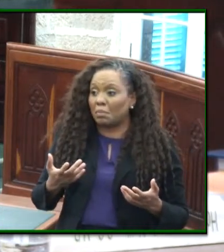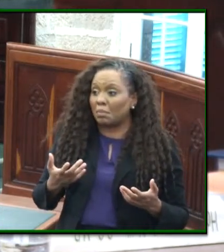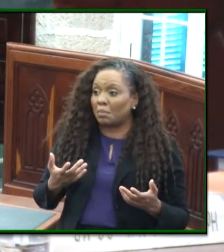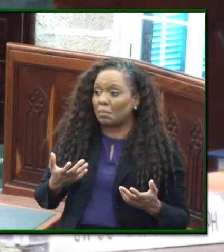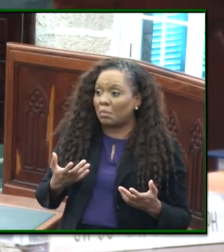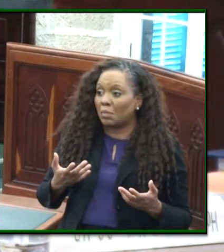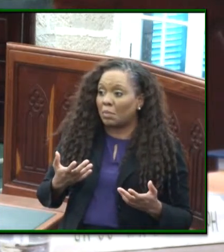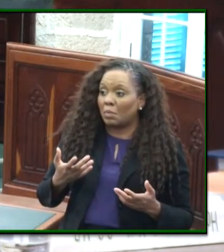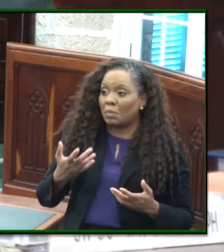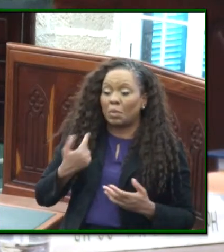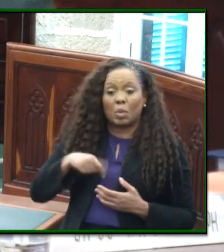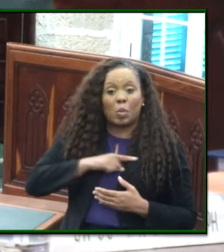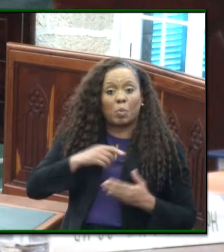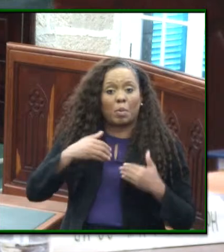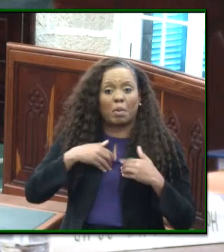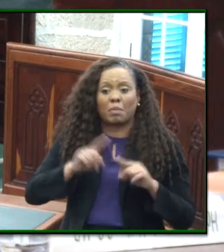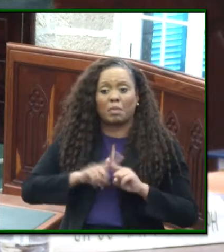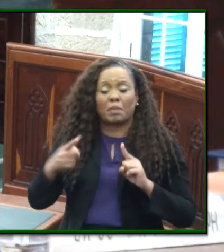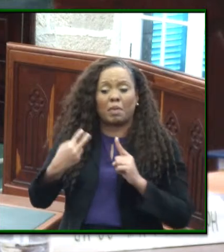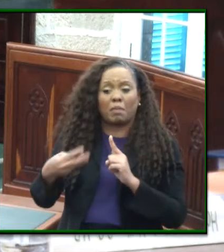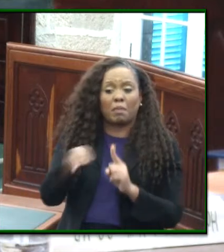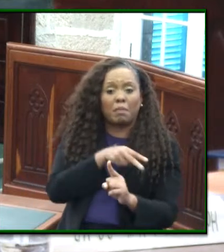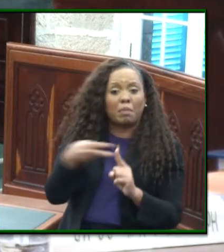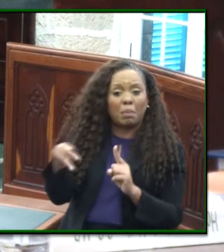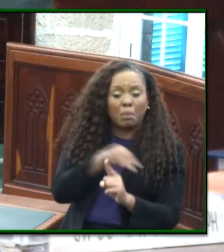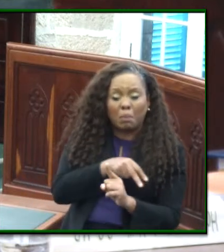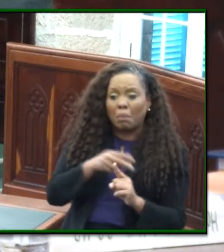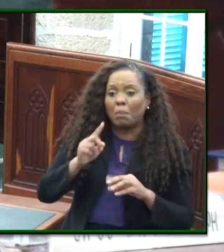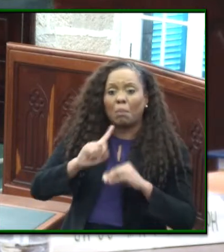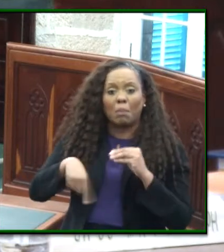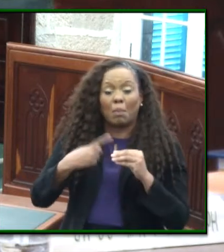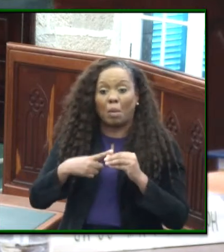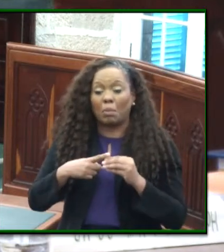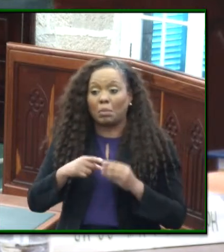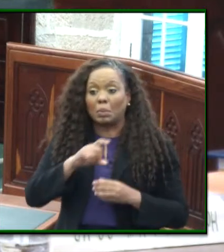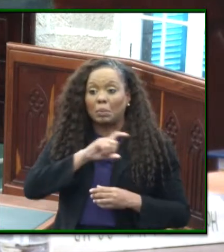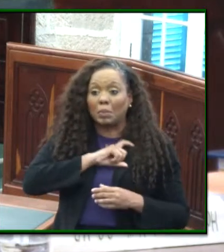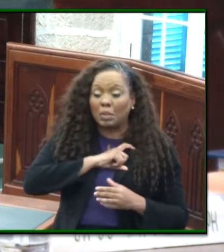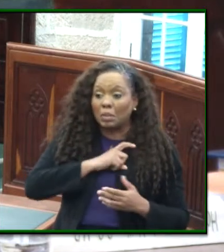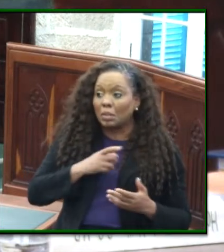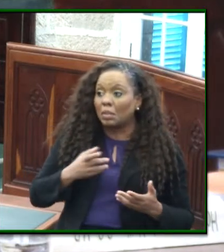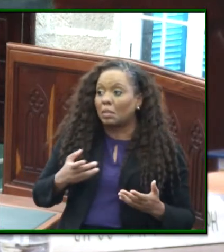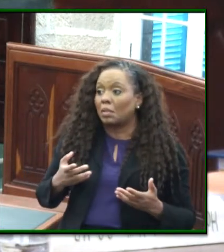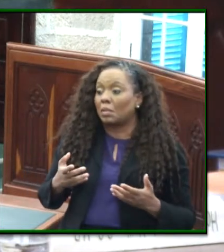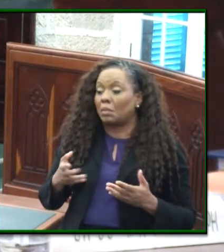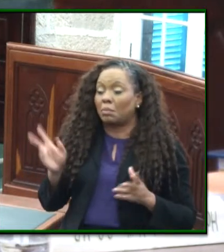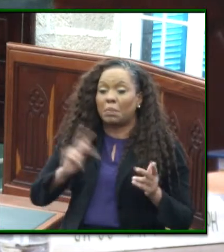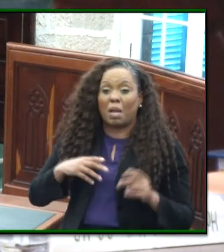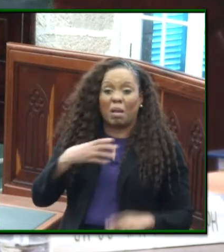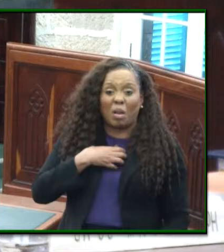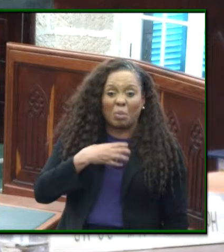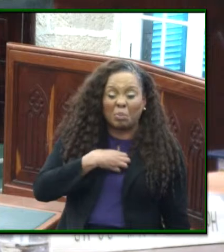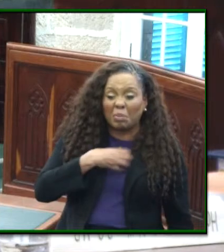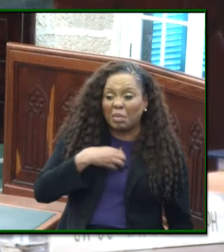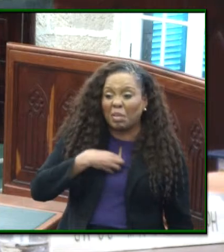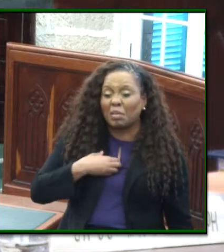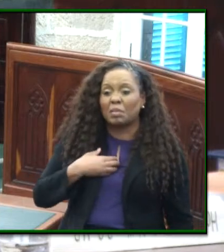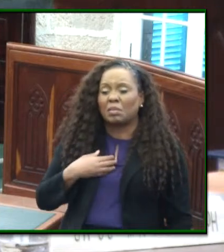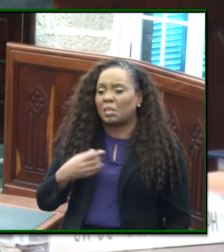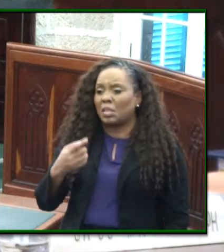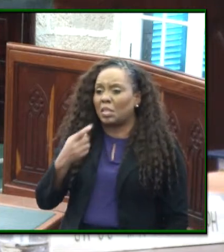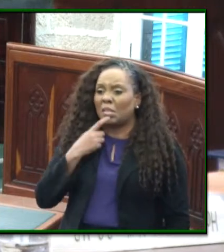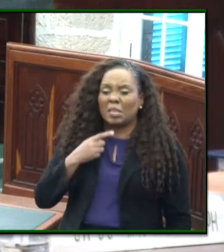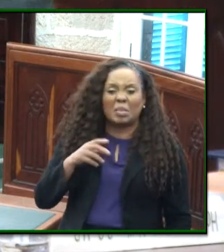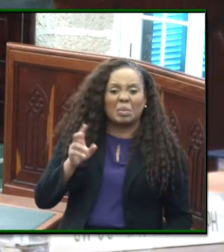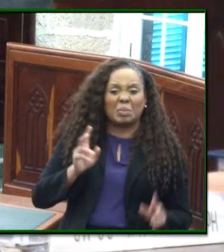have a different view out there as to whether there are those complaints against the police. And I want really, first of